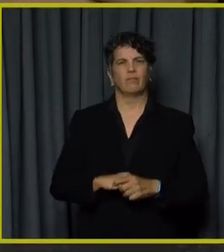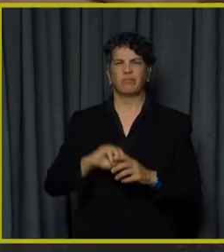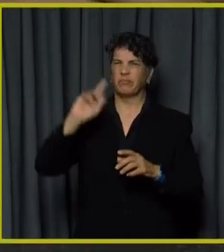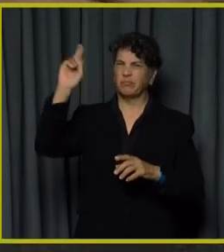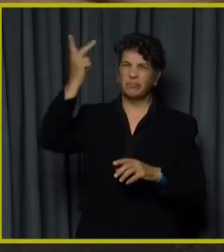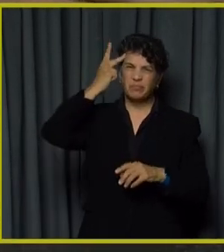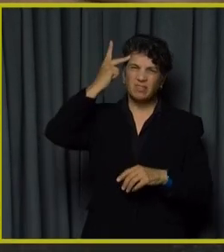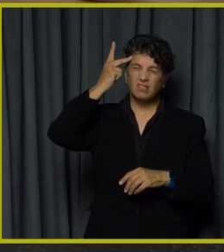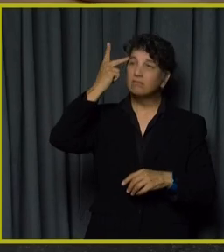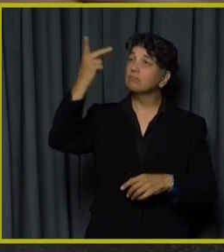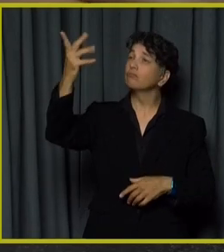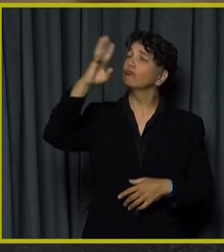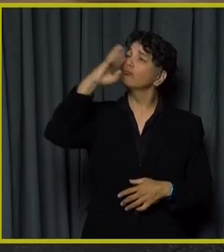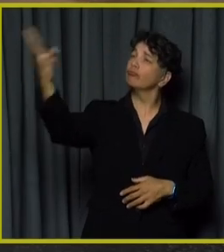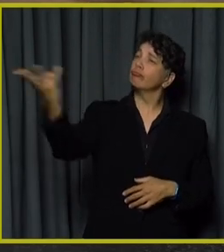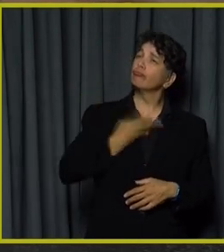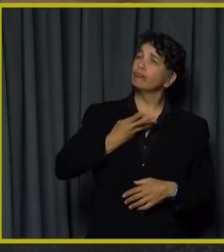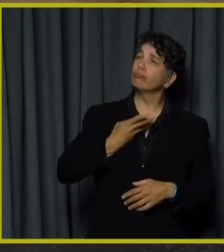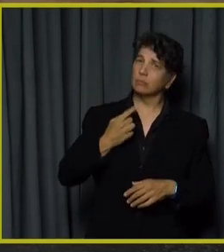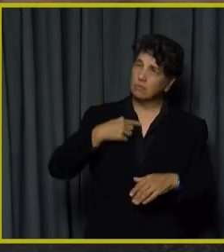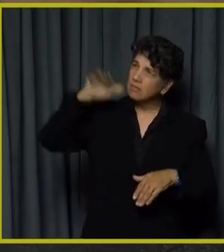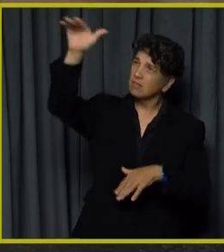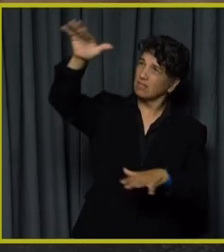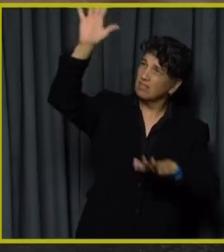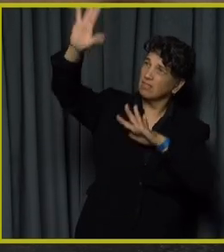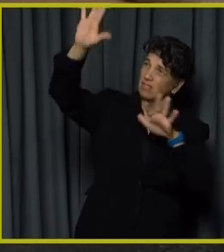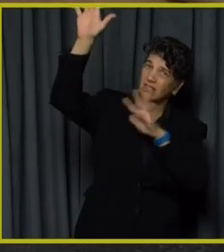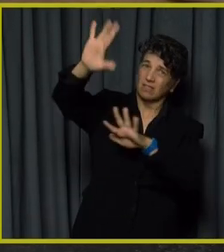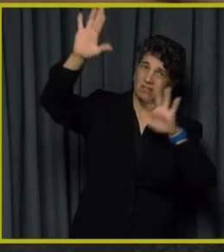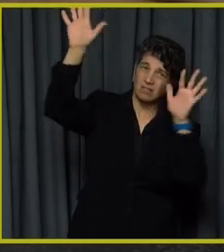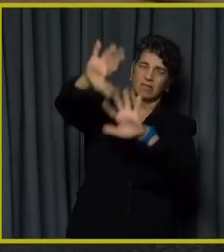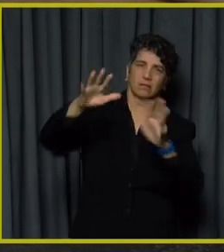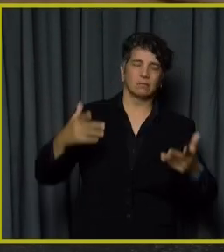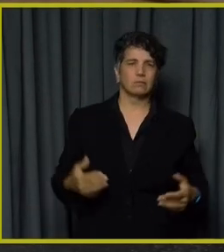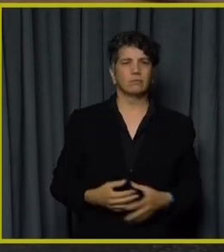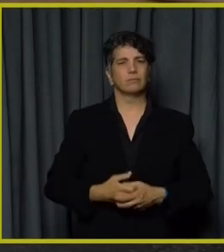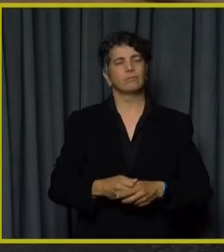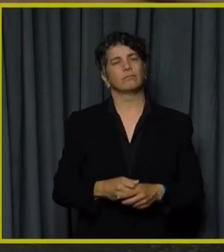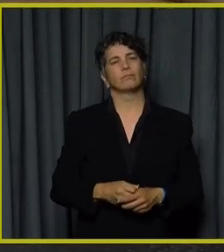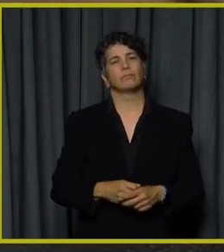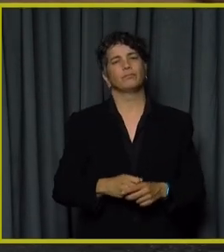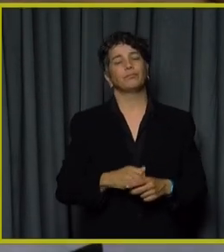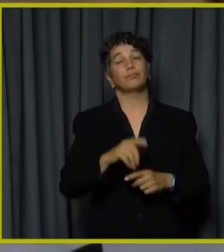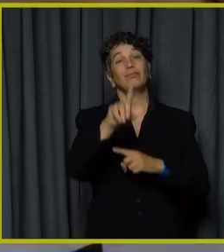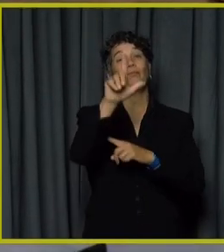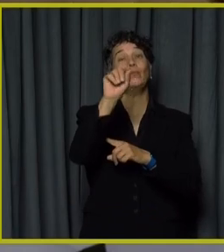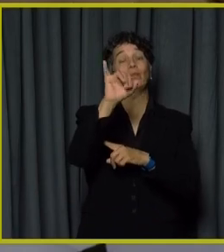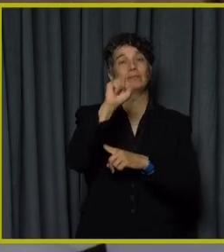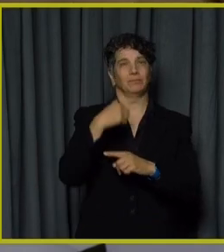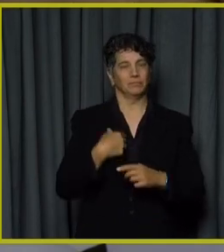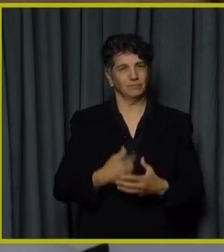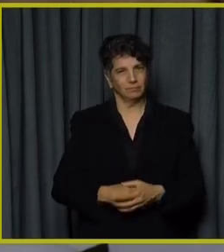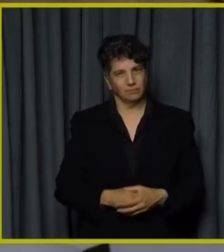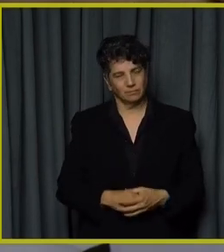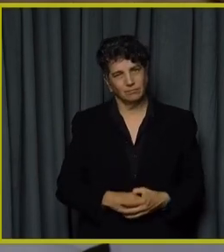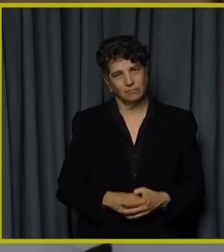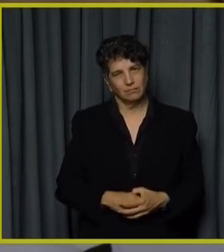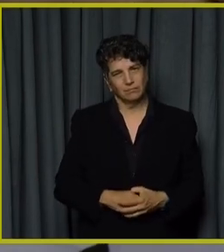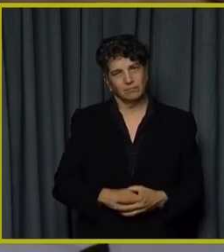Wimmer. I am a Lakota Native born woman raised on the Cheyenne River Sioux Tribe Reservation in South